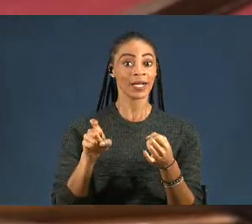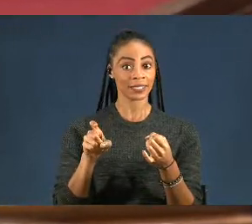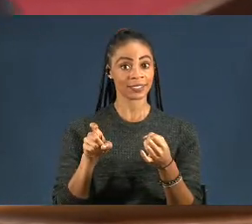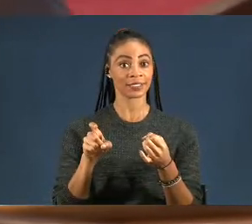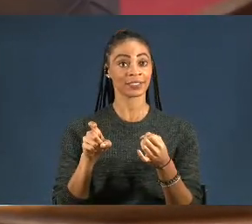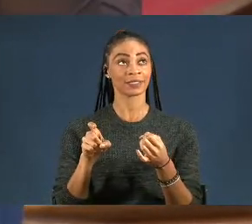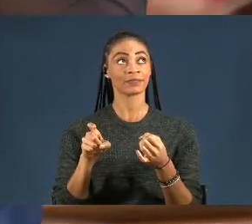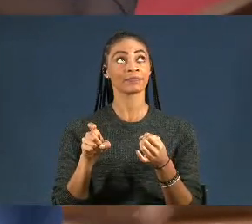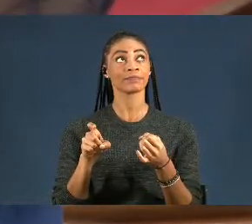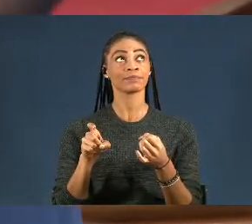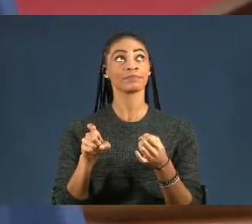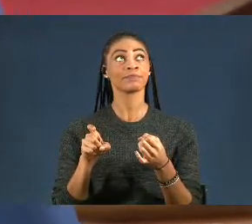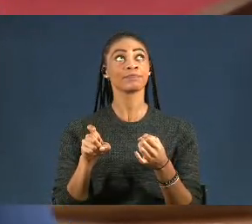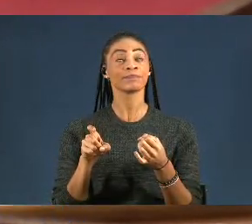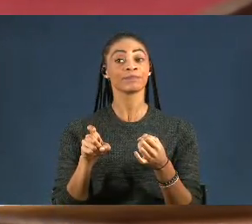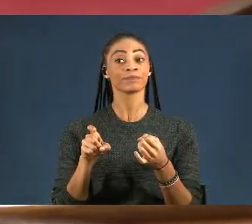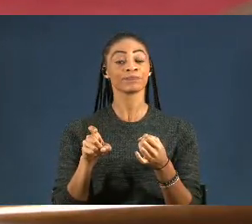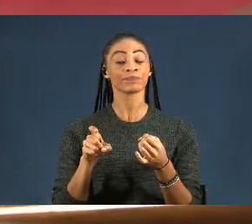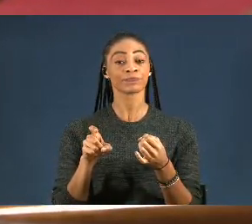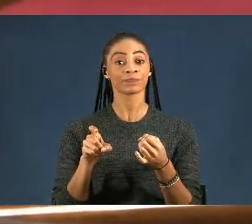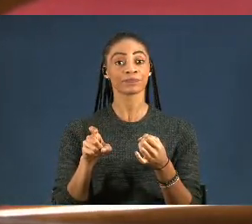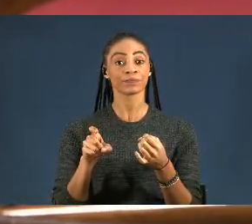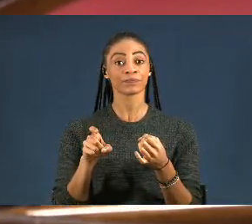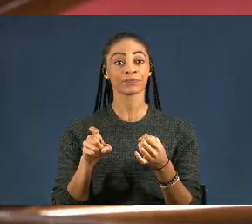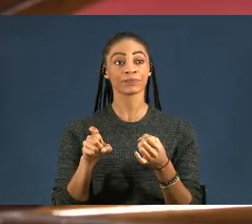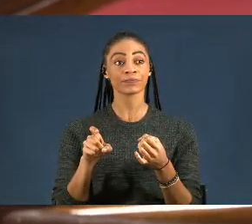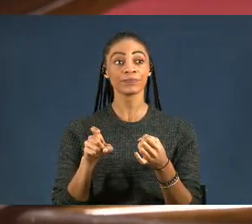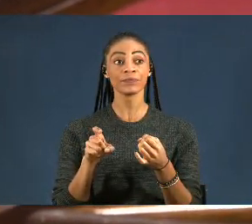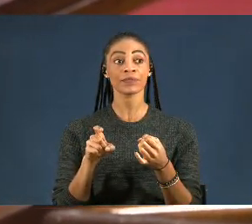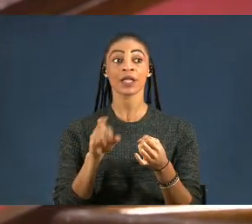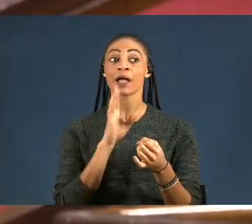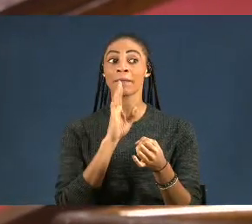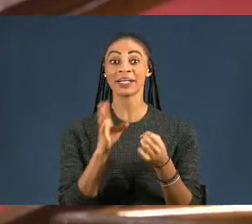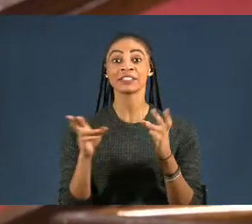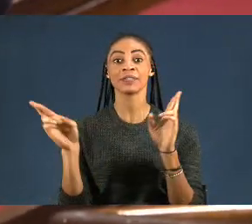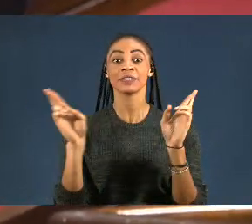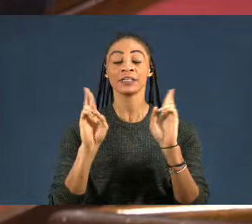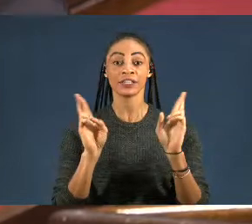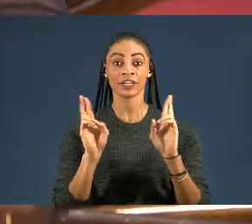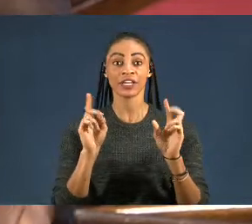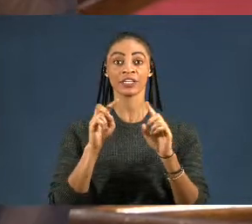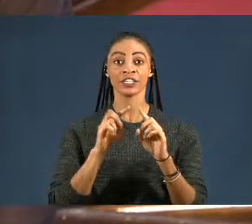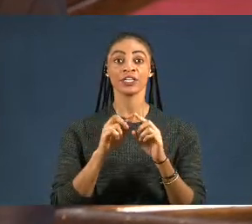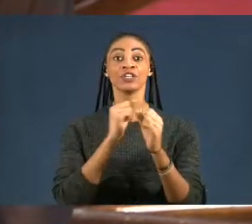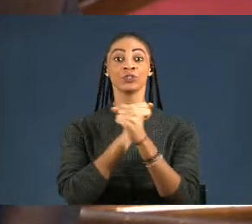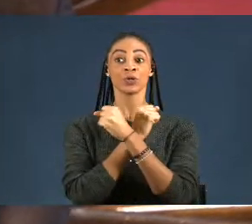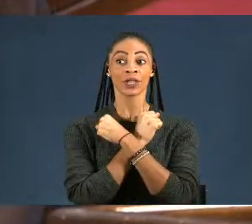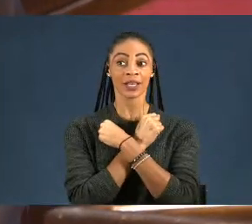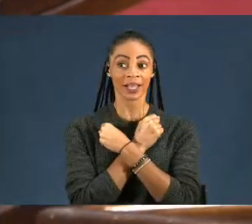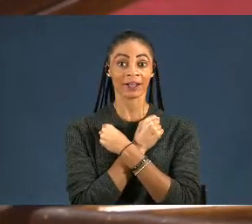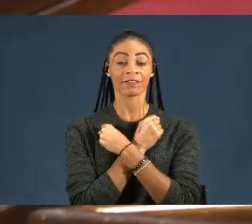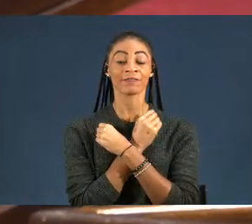the tone of the home. The husband is to set the tone of the home.